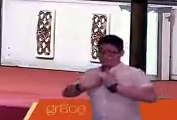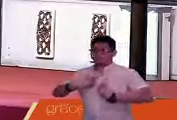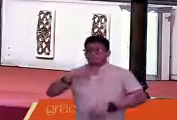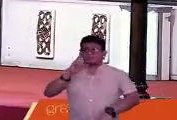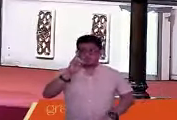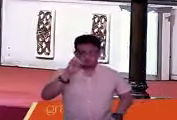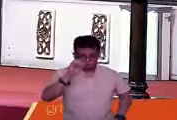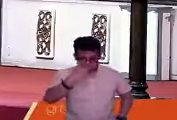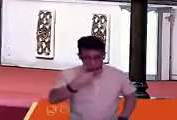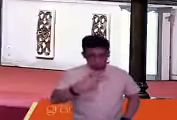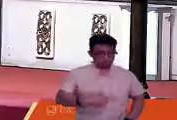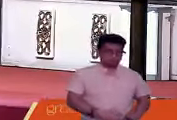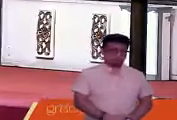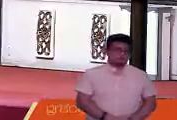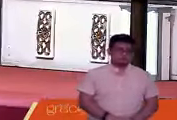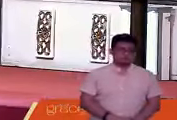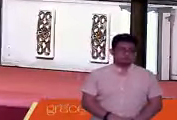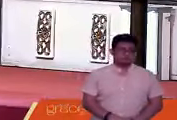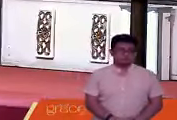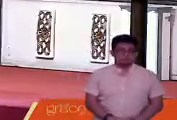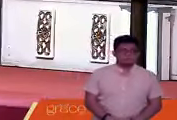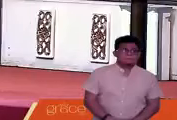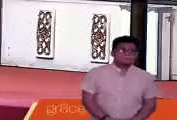Pangutan-unta mo,